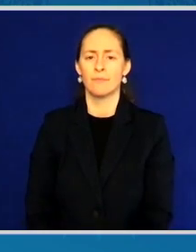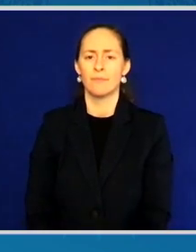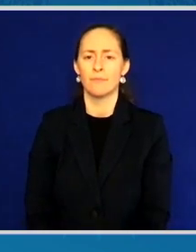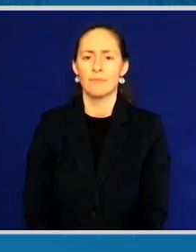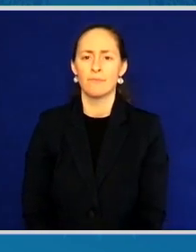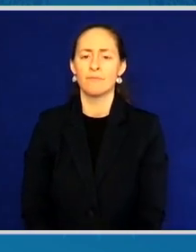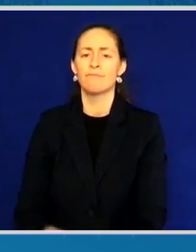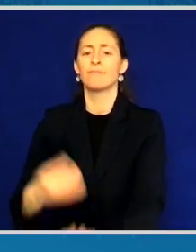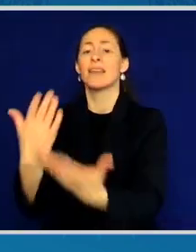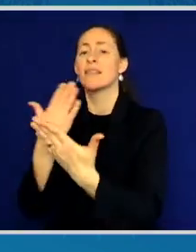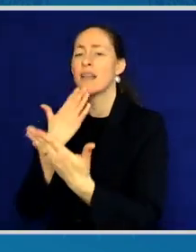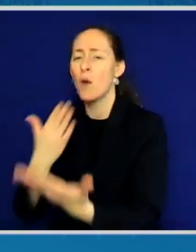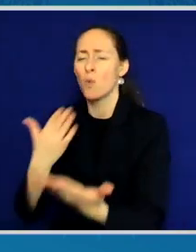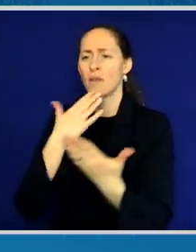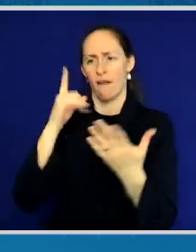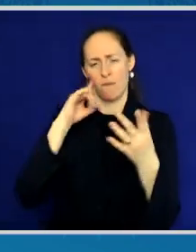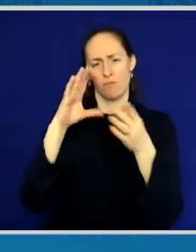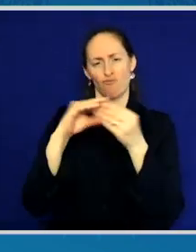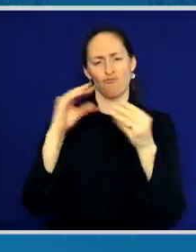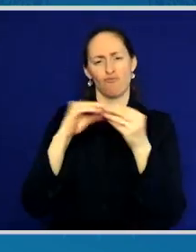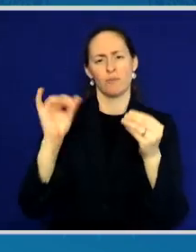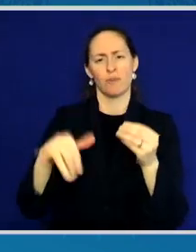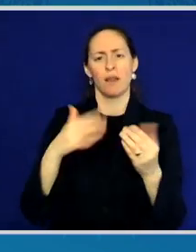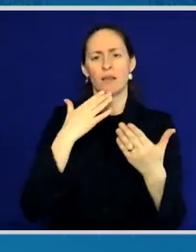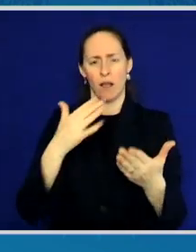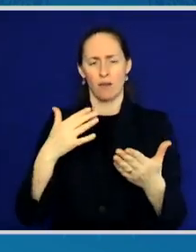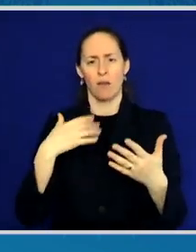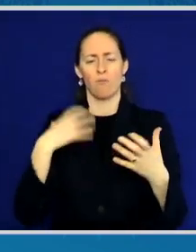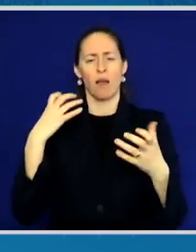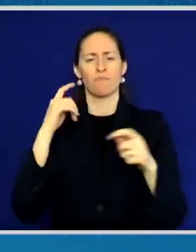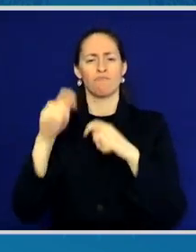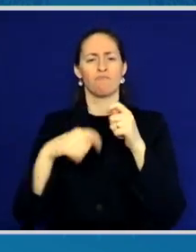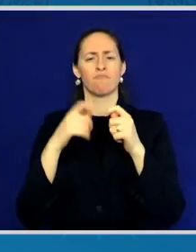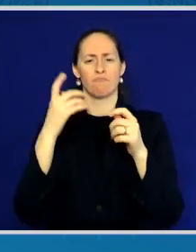Thank you, Professor, for that. Let me close with a question for